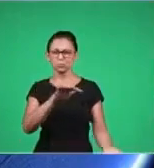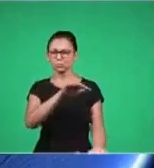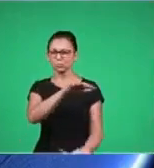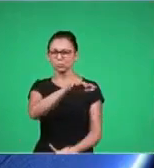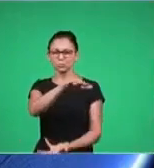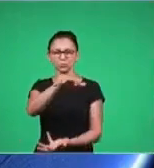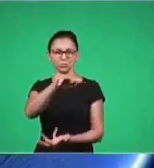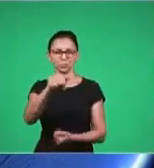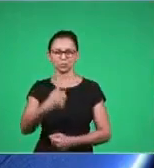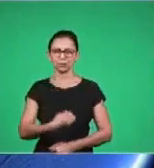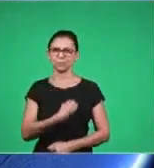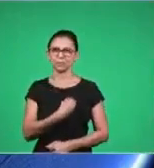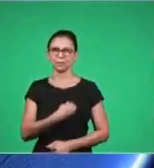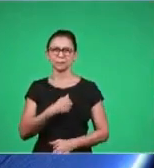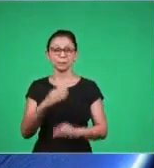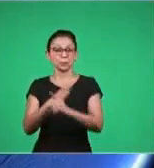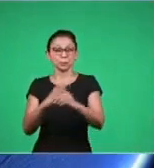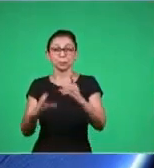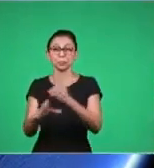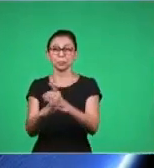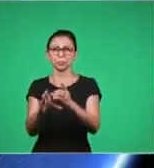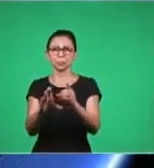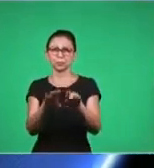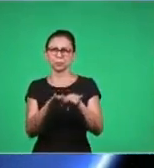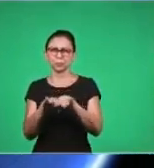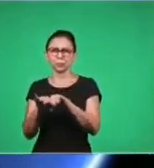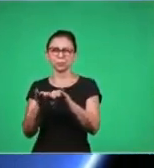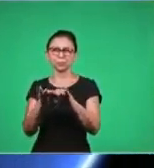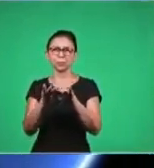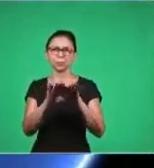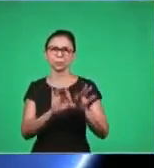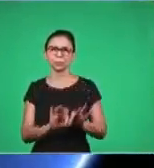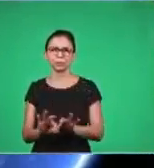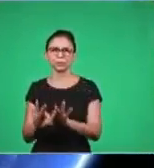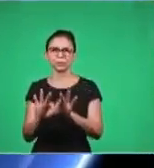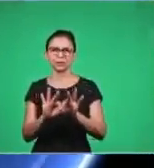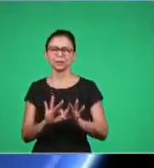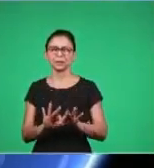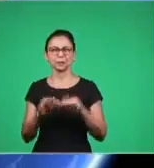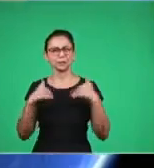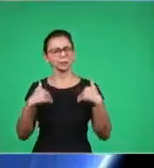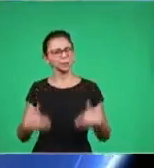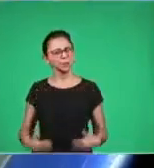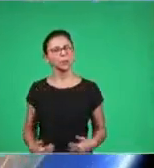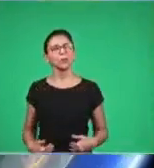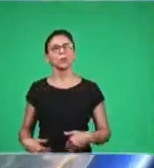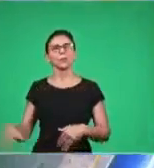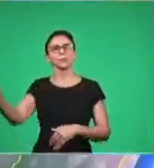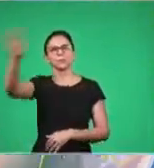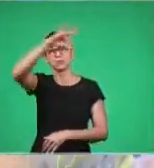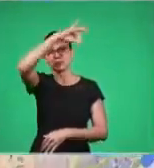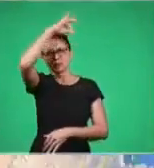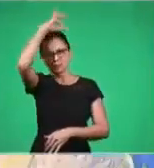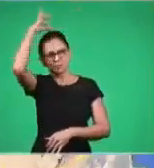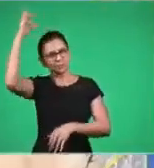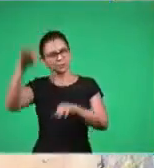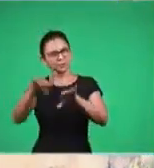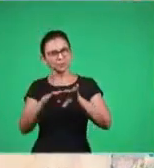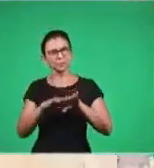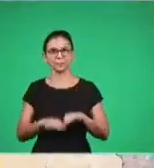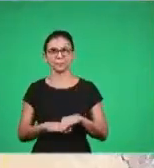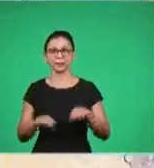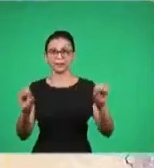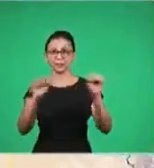Brethren from all parts of the world participate in one service, in the same body and in the same